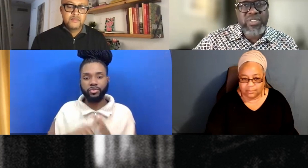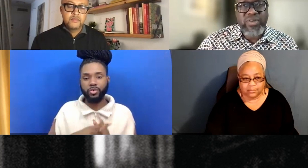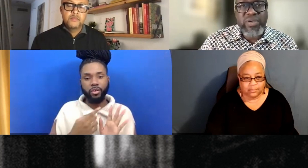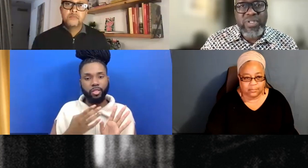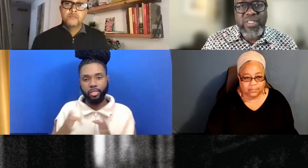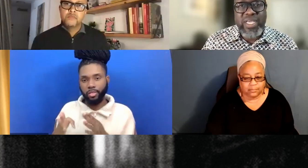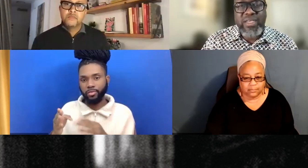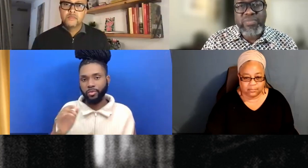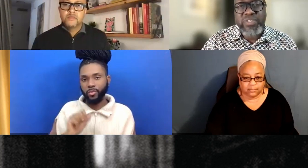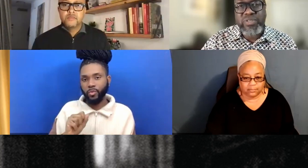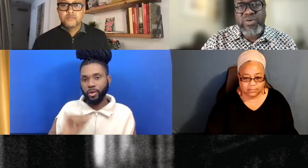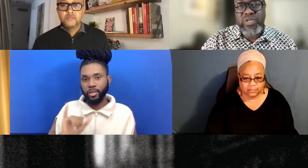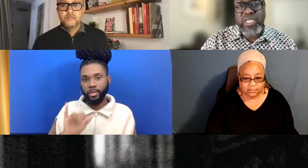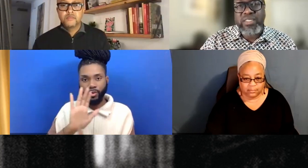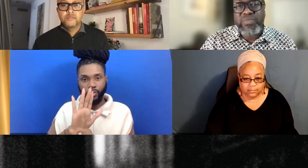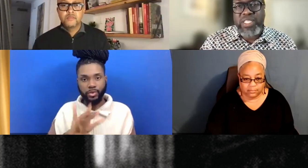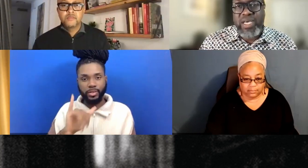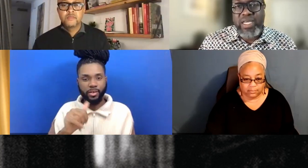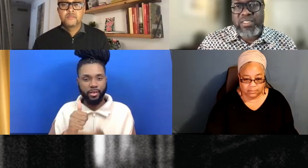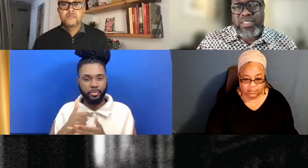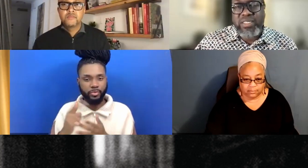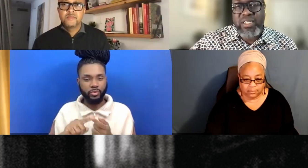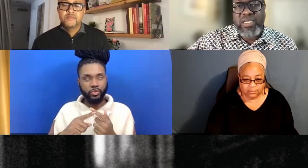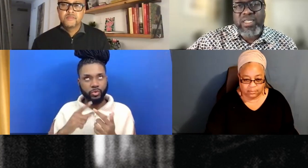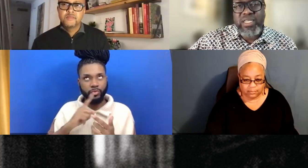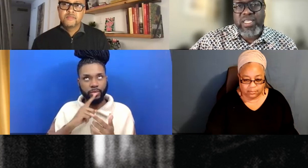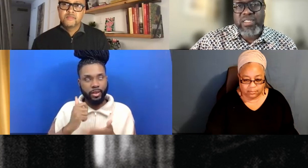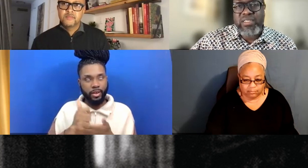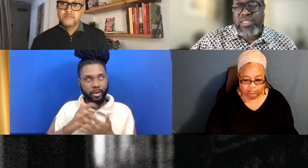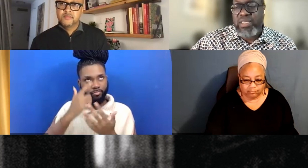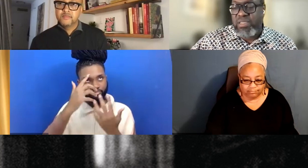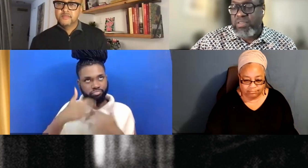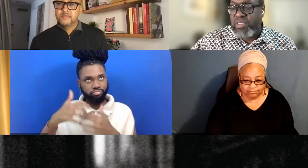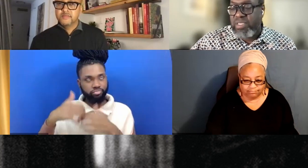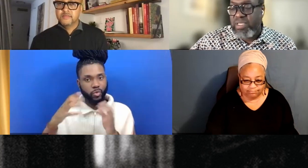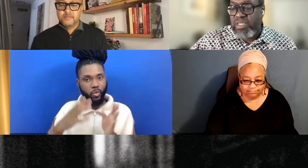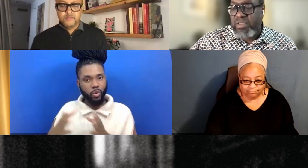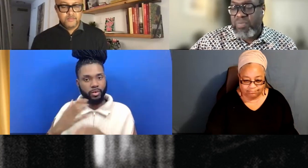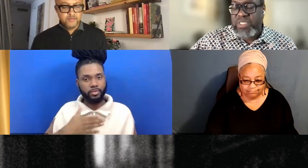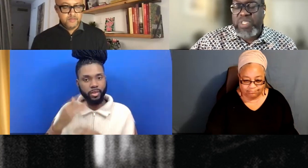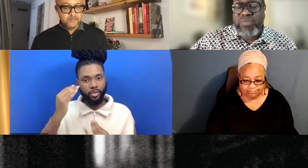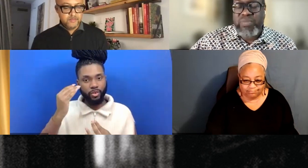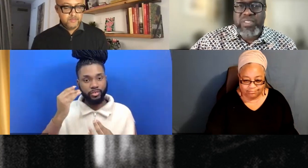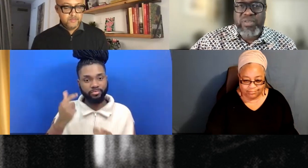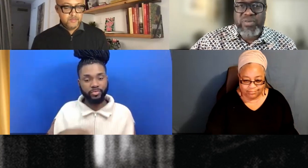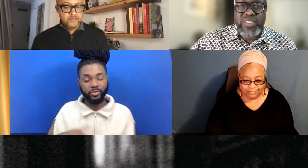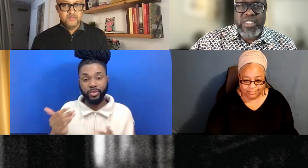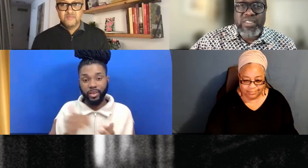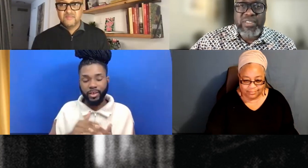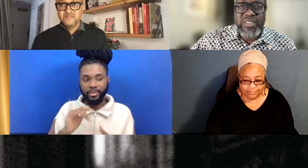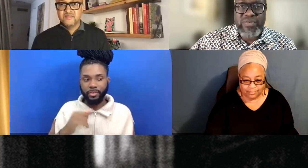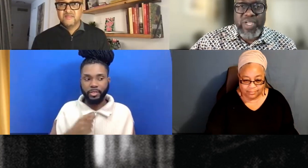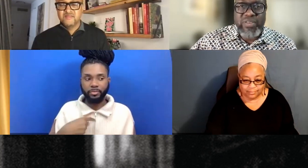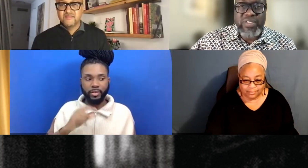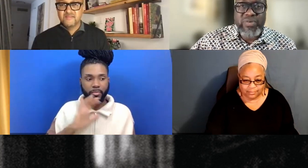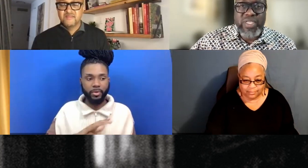such as your own that helps to organize my thoughts. And again, makes me commit to doing